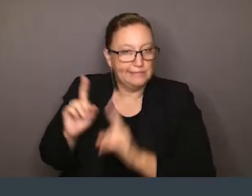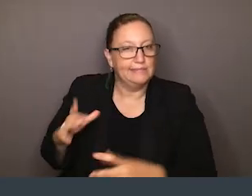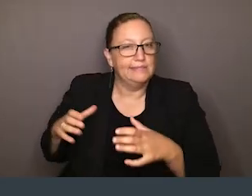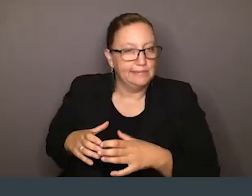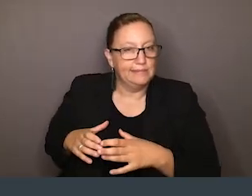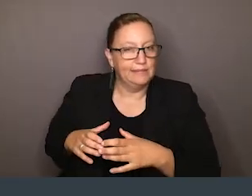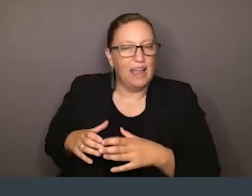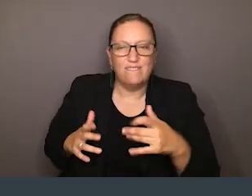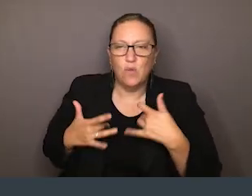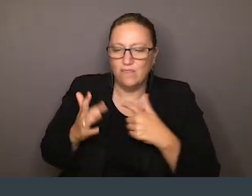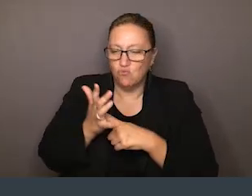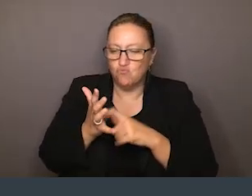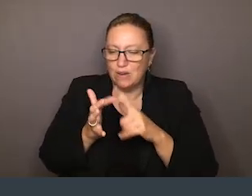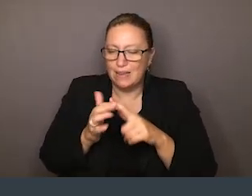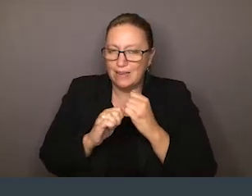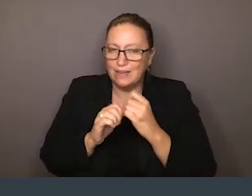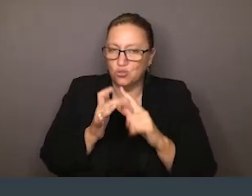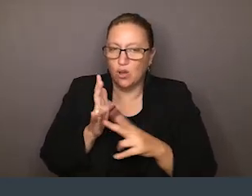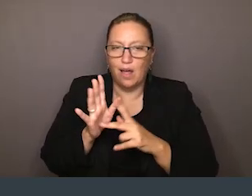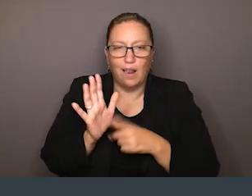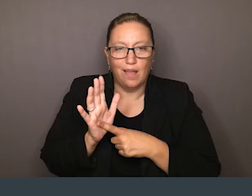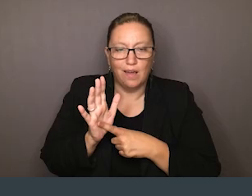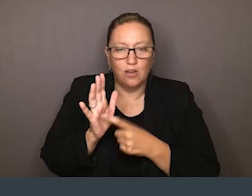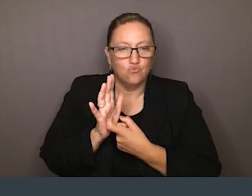major metropolitan area, so regional, remote